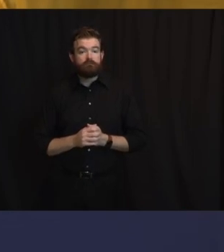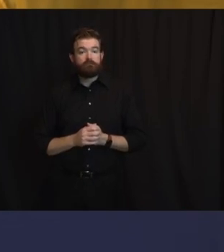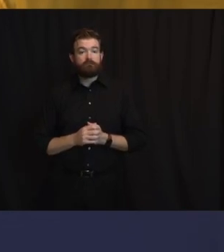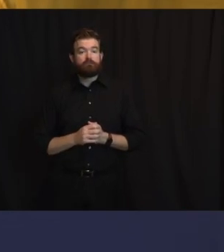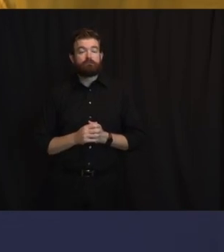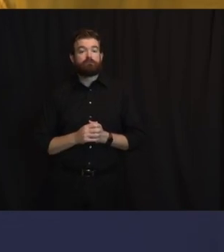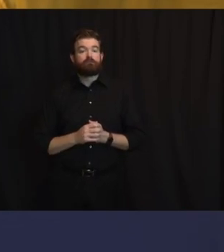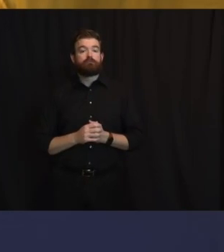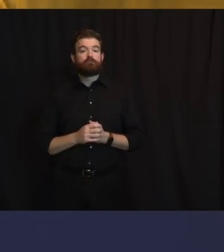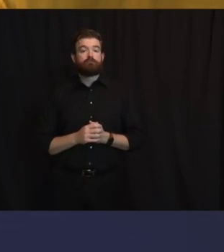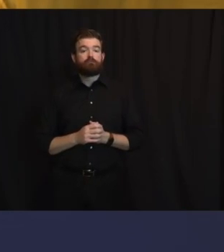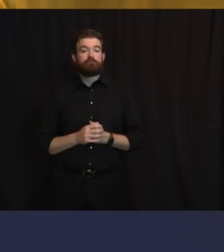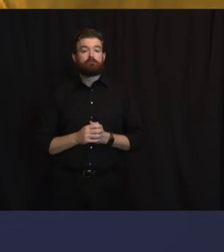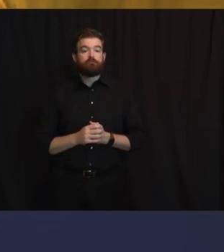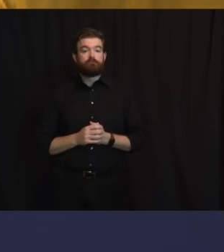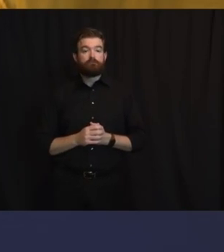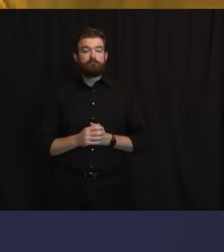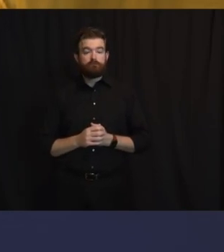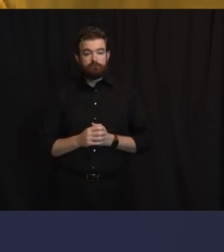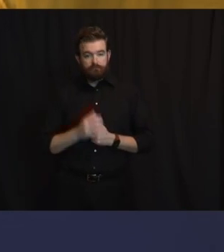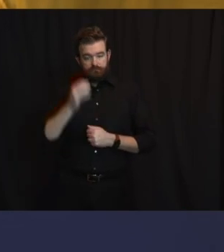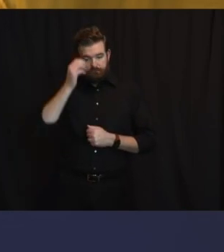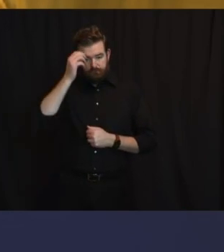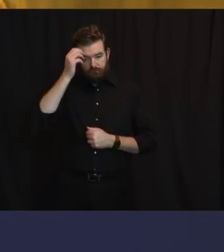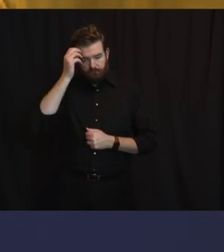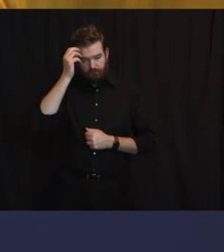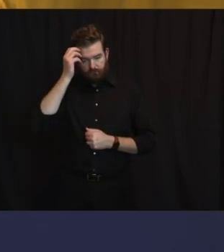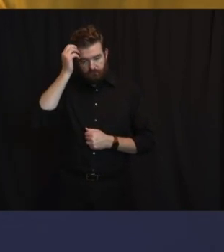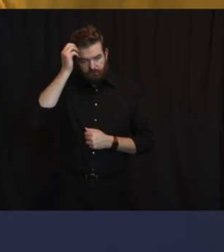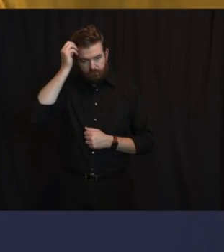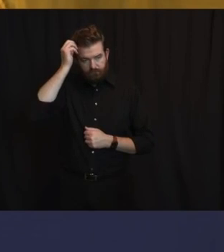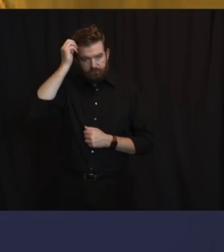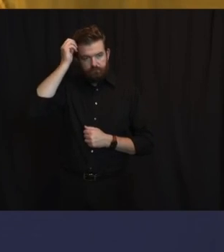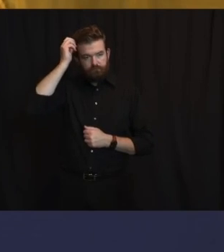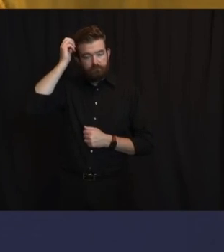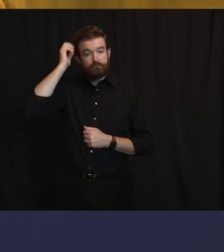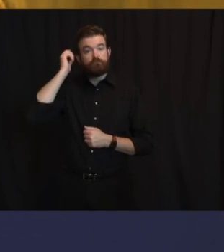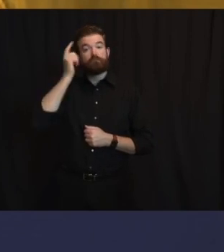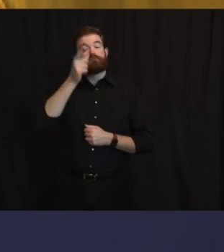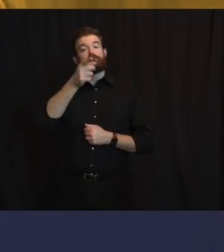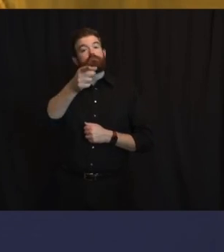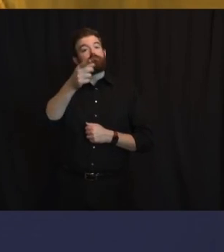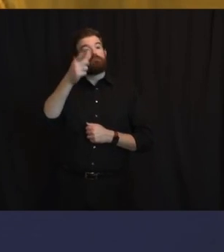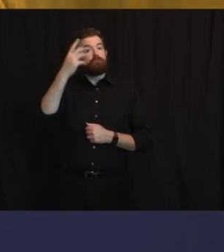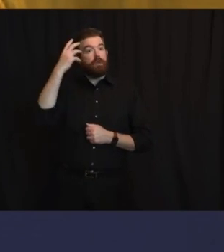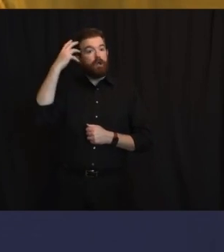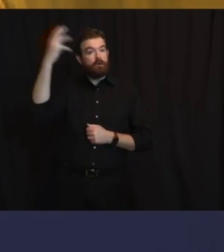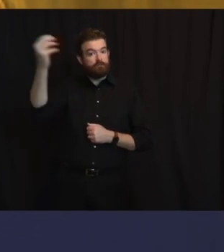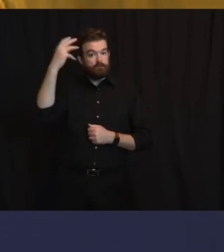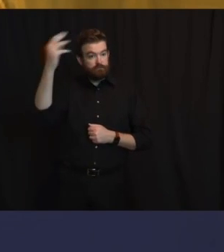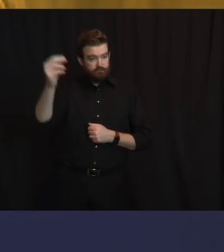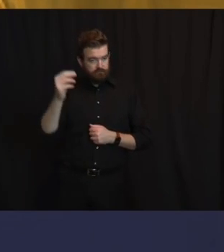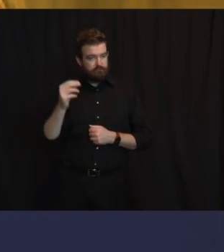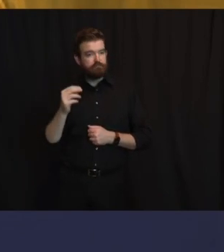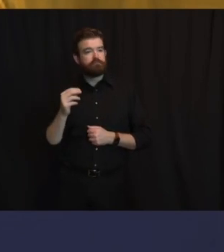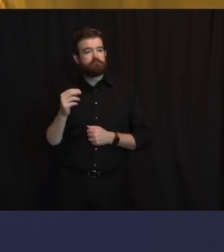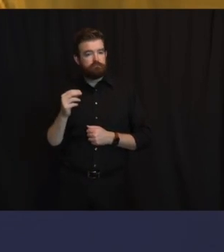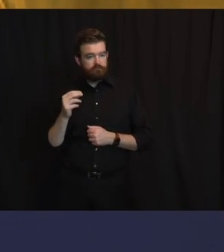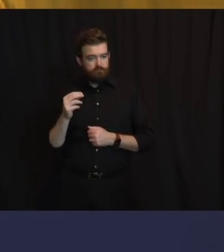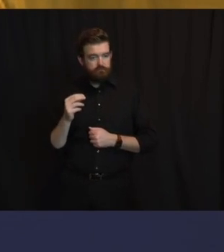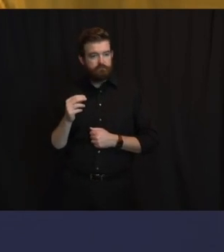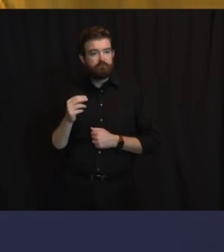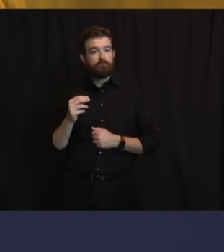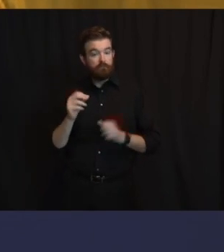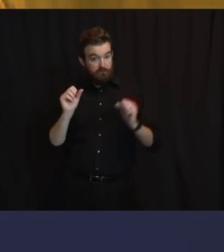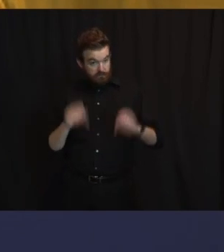of having been fully vaccinated. But from the get-go, when you're outside and you can socially distance, we've not asked you, or we've not required you